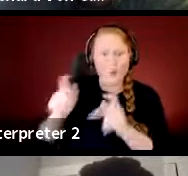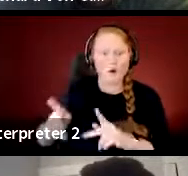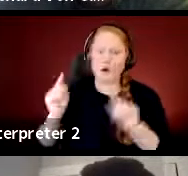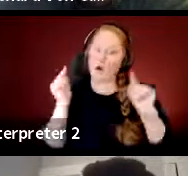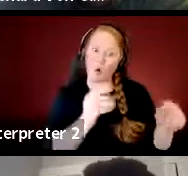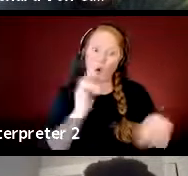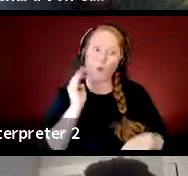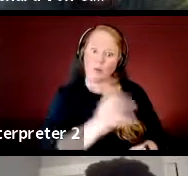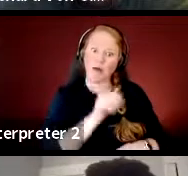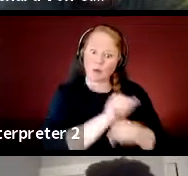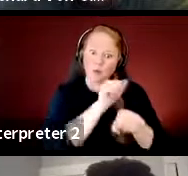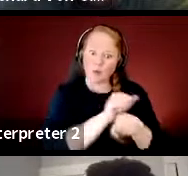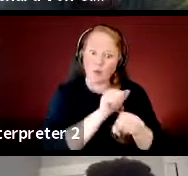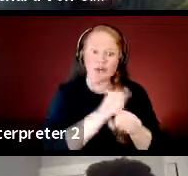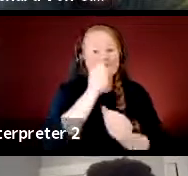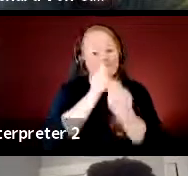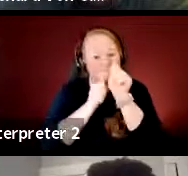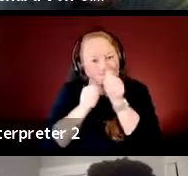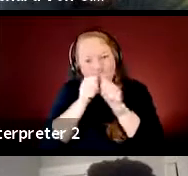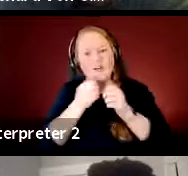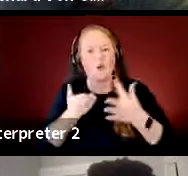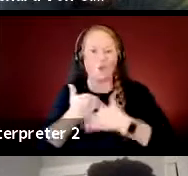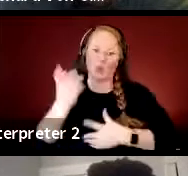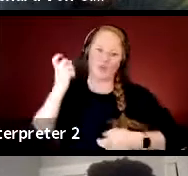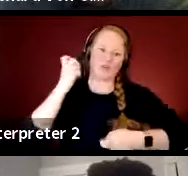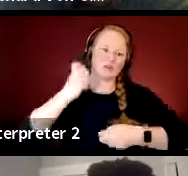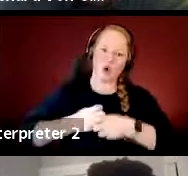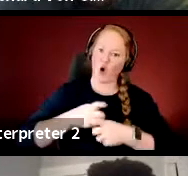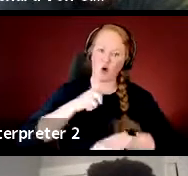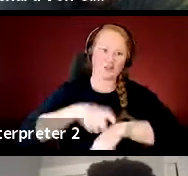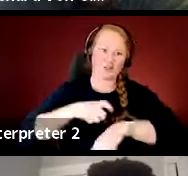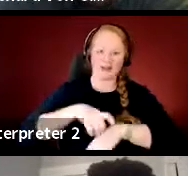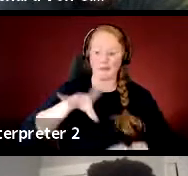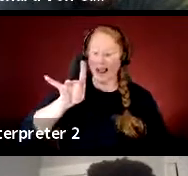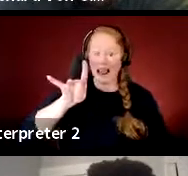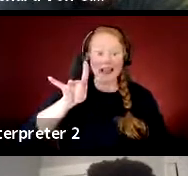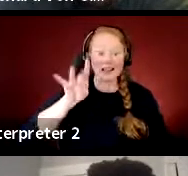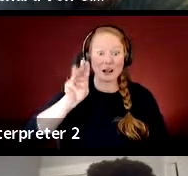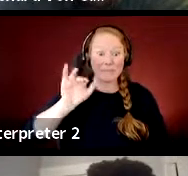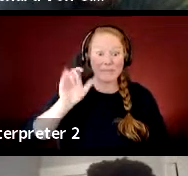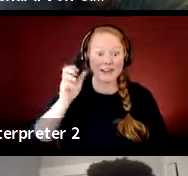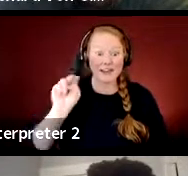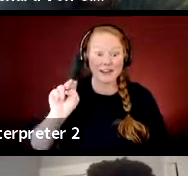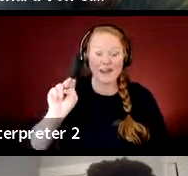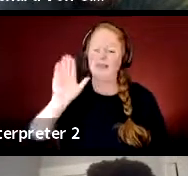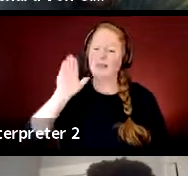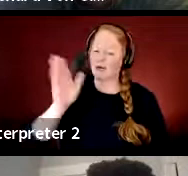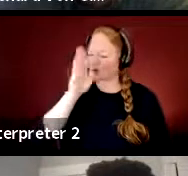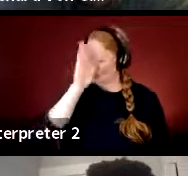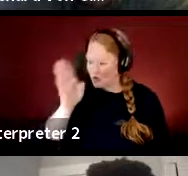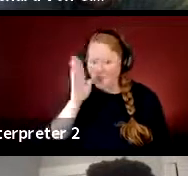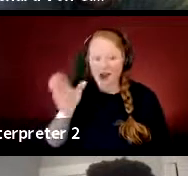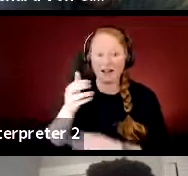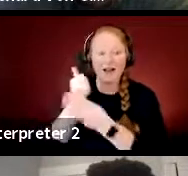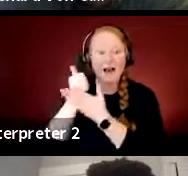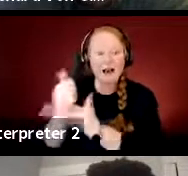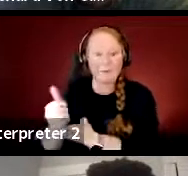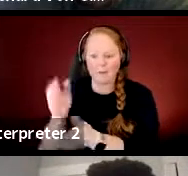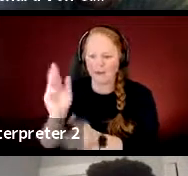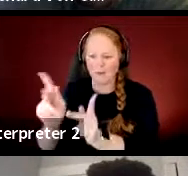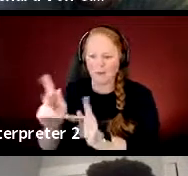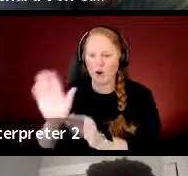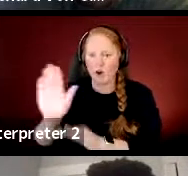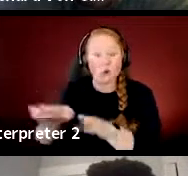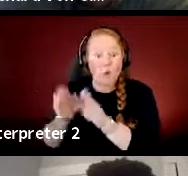time. $8 million indirectly will assist centers and homes to continue to keep their doors open and the ability to retain